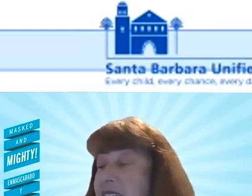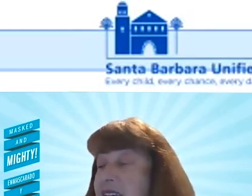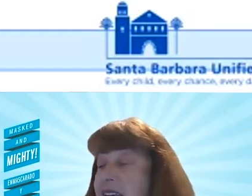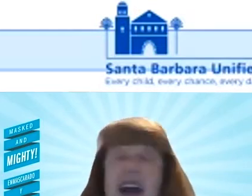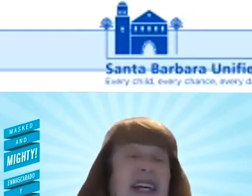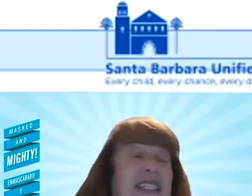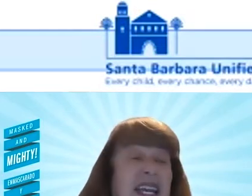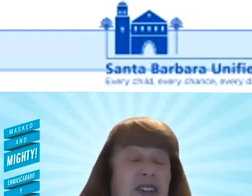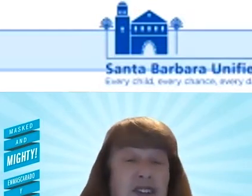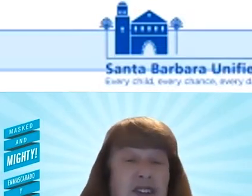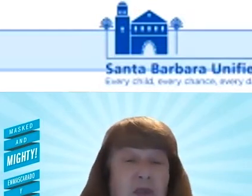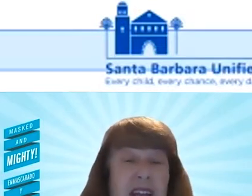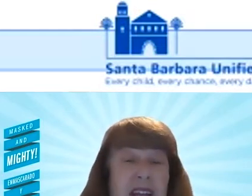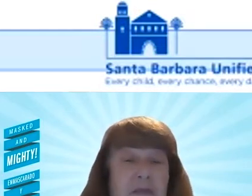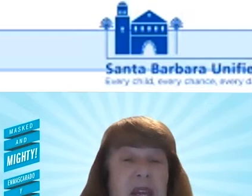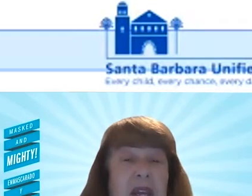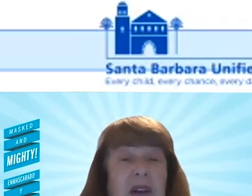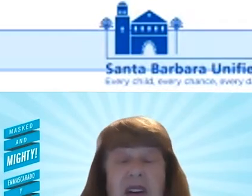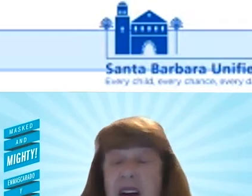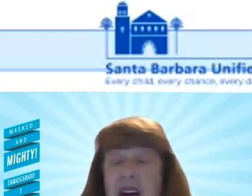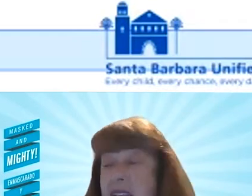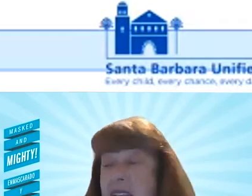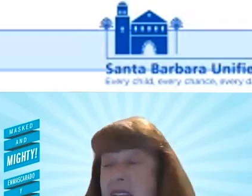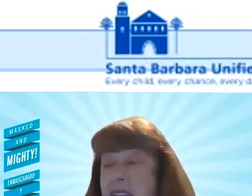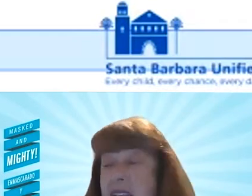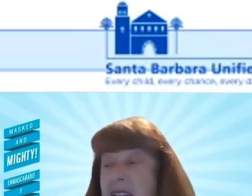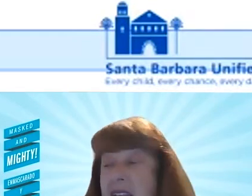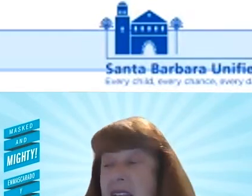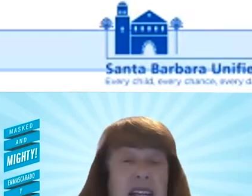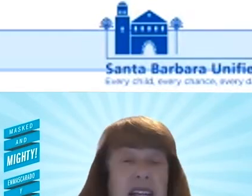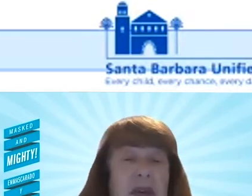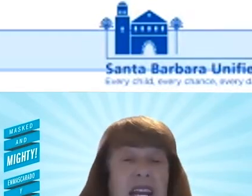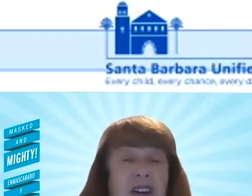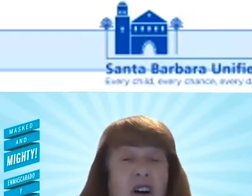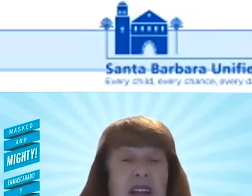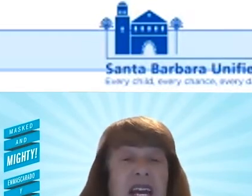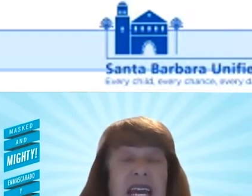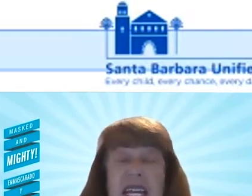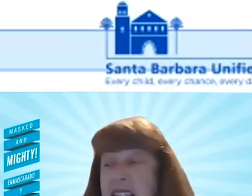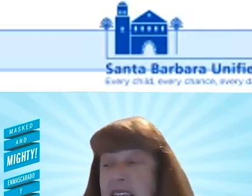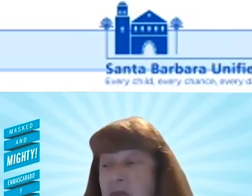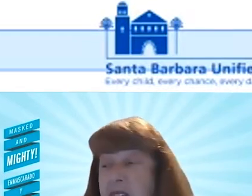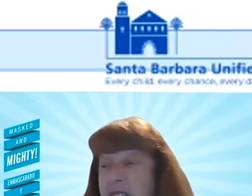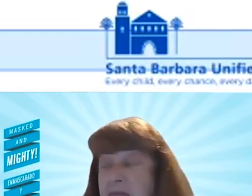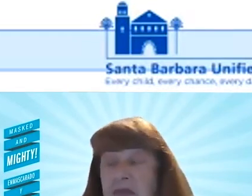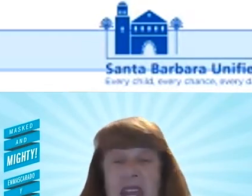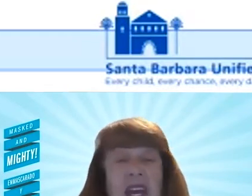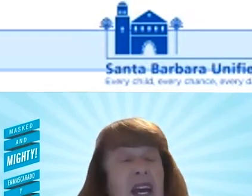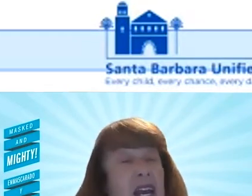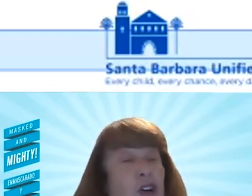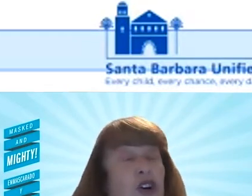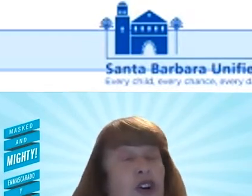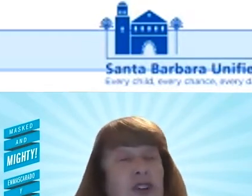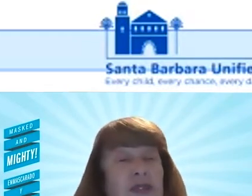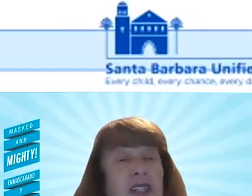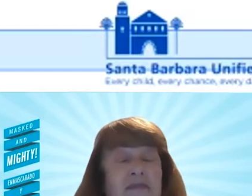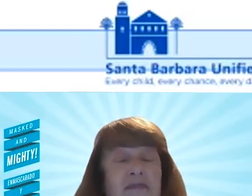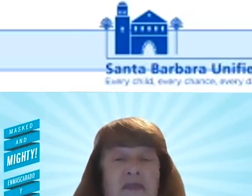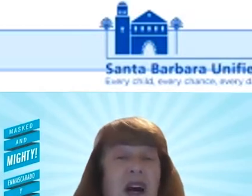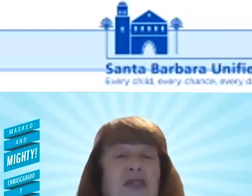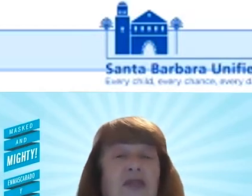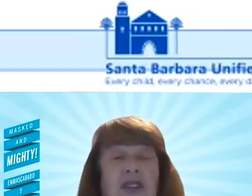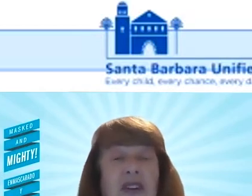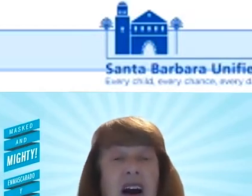us. Vaccinations are working. People are not transmitting COVID in the same way. Good